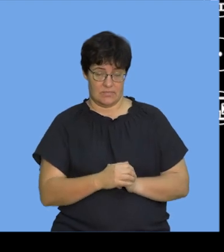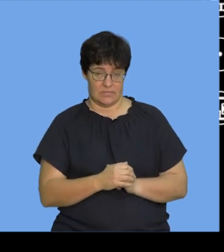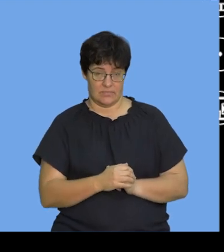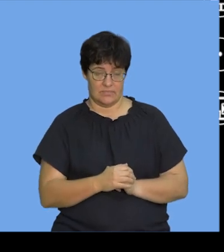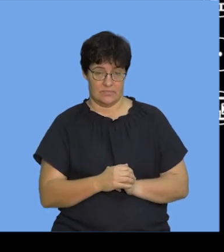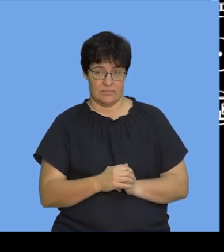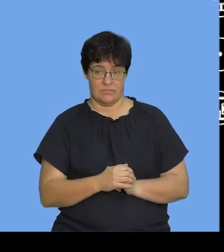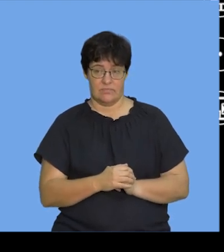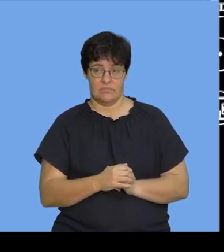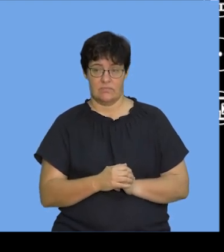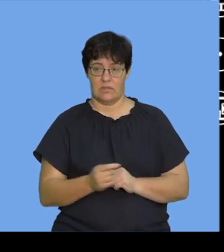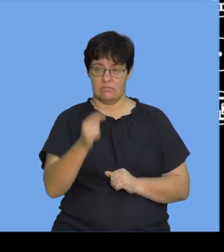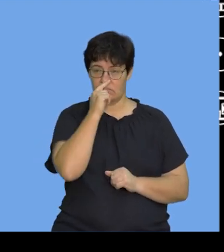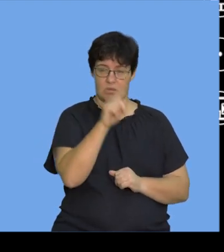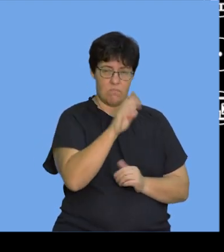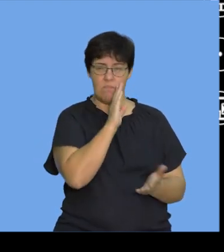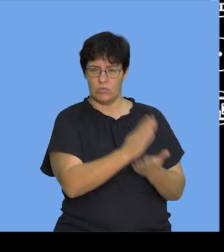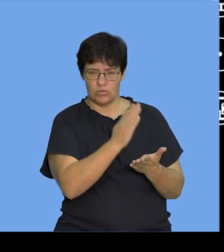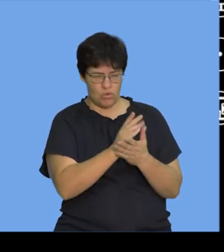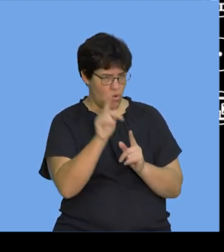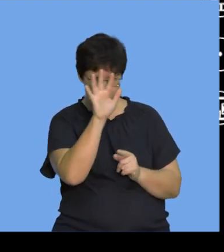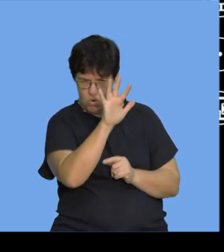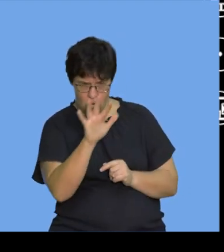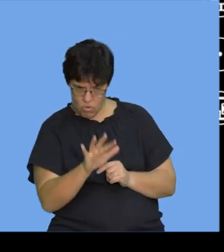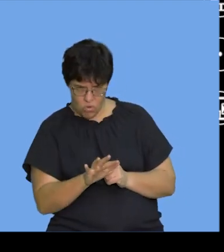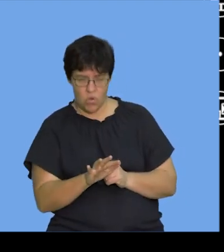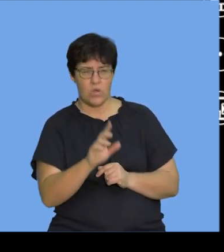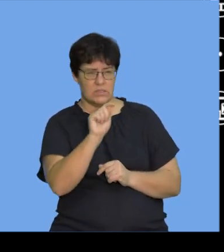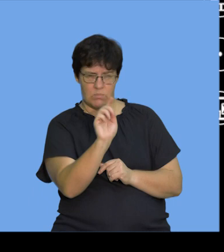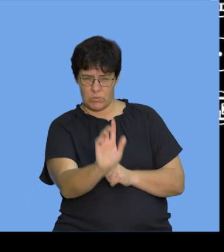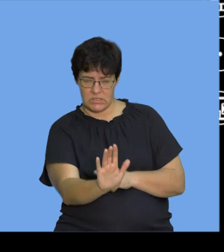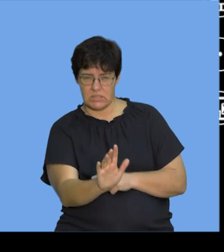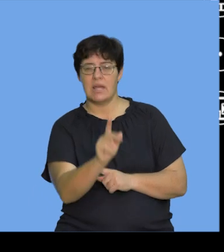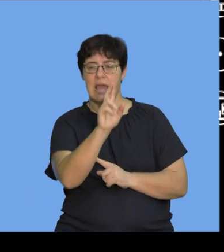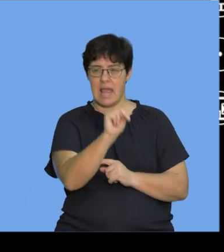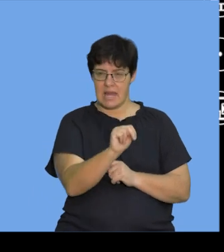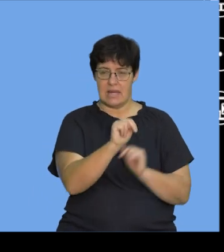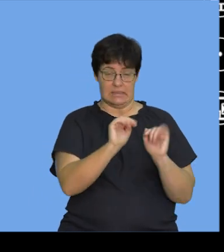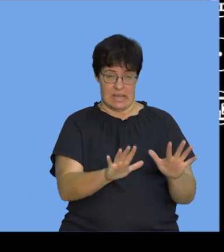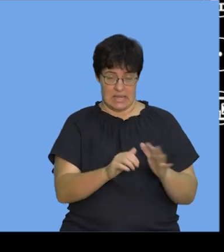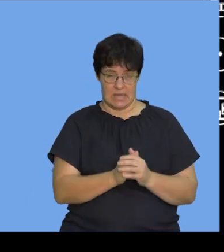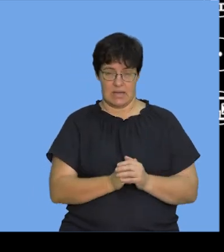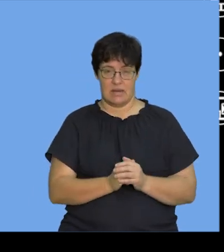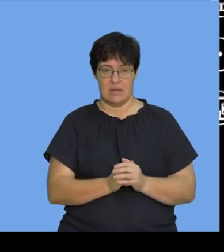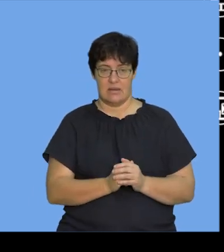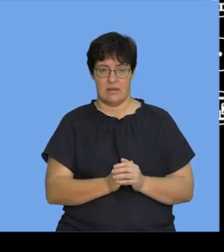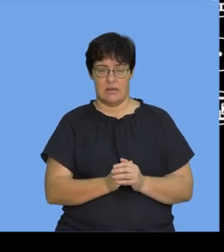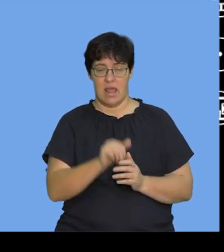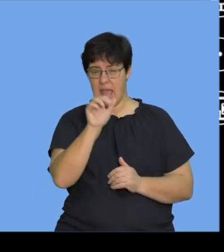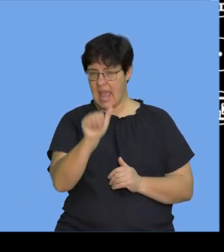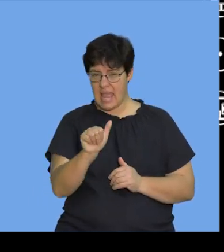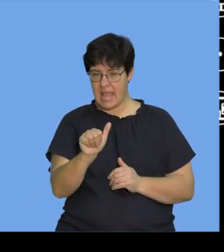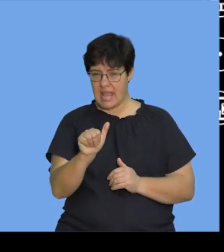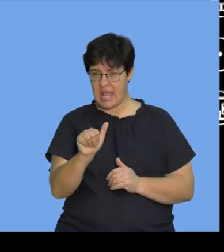Then let's go back and just make sure that we know what our terms are. The n is 10, the a value is